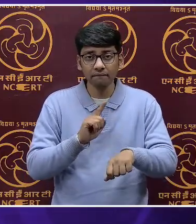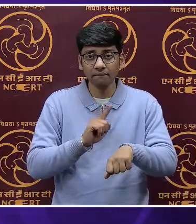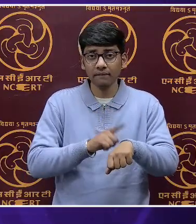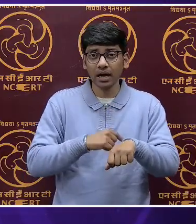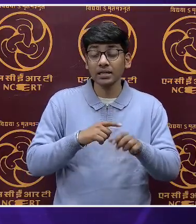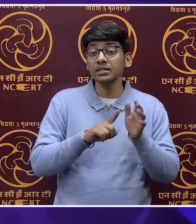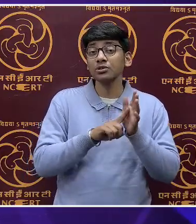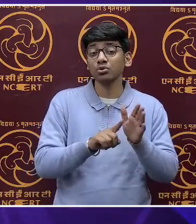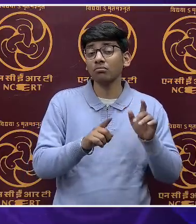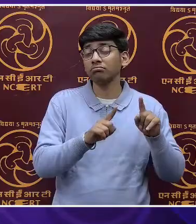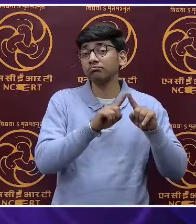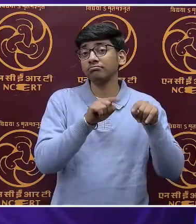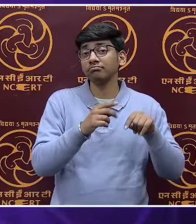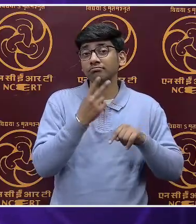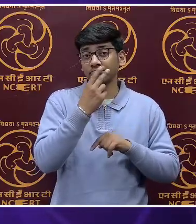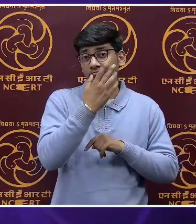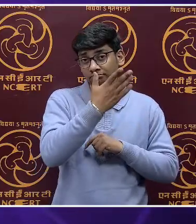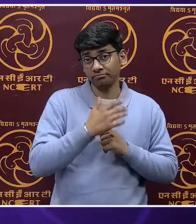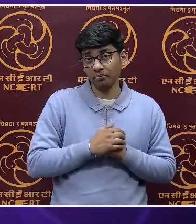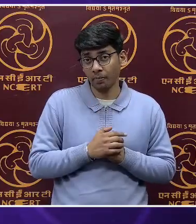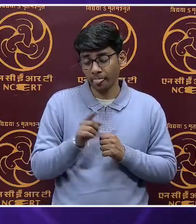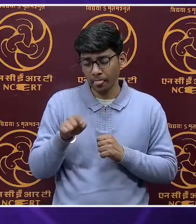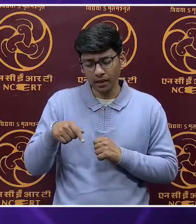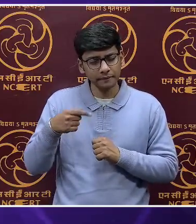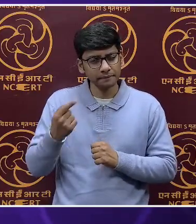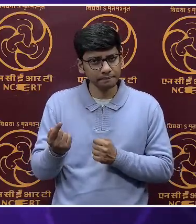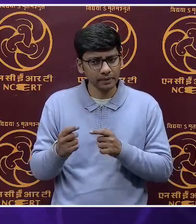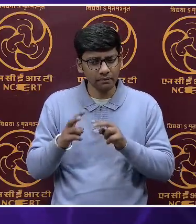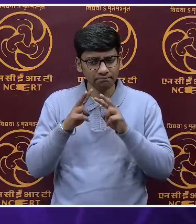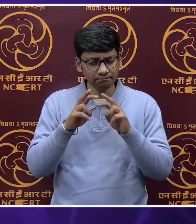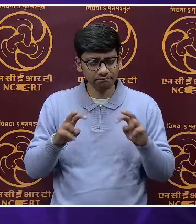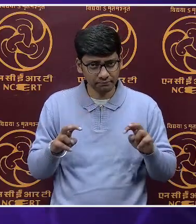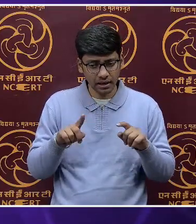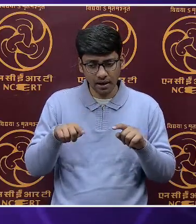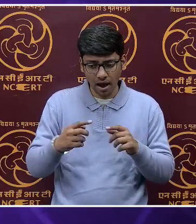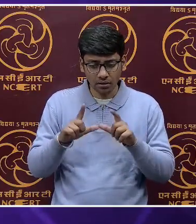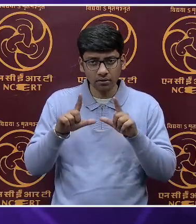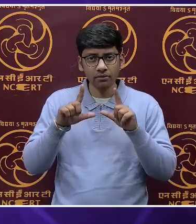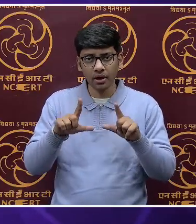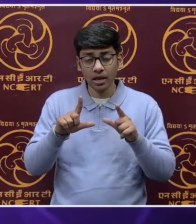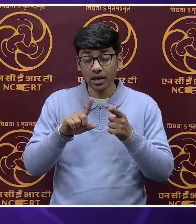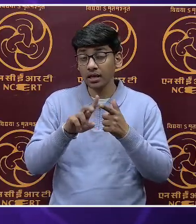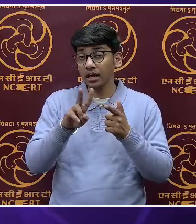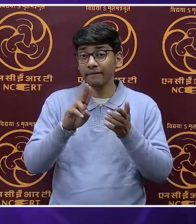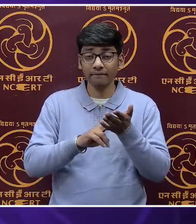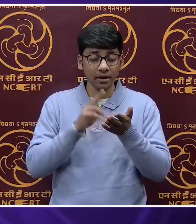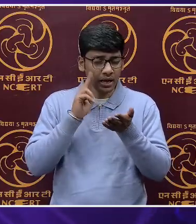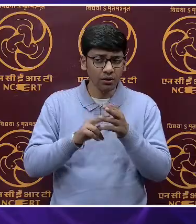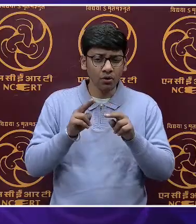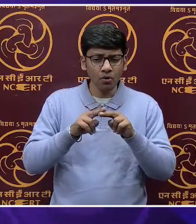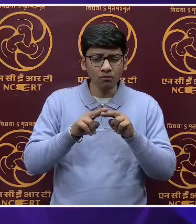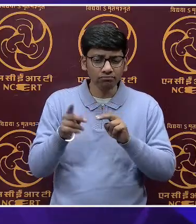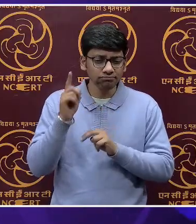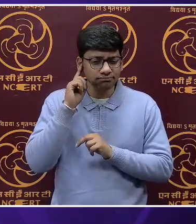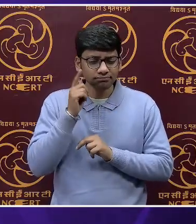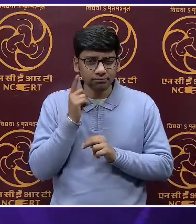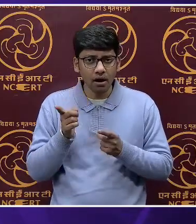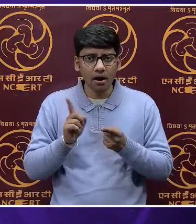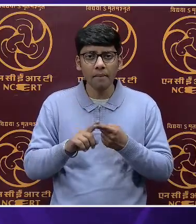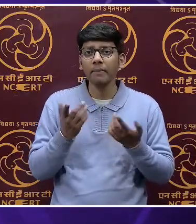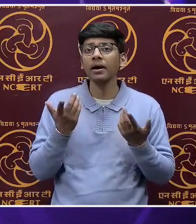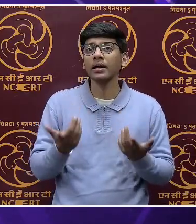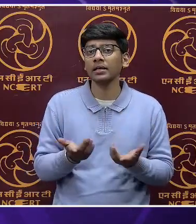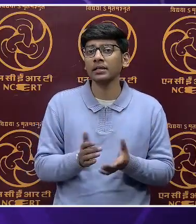showed my viewers, and let's move on to the next one and let's find out how Evelyn became completely deaf and did it affect